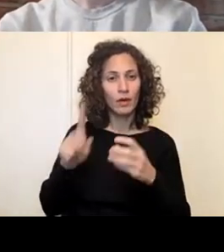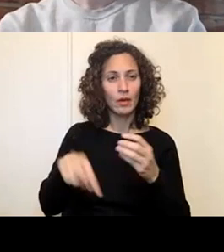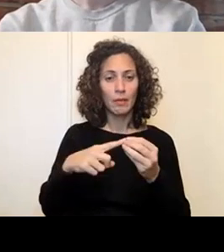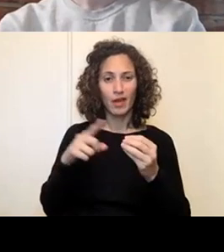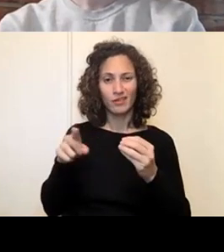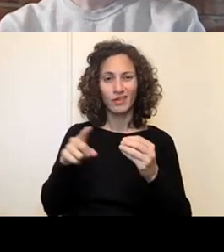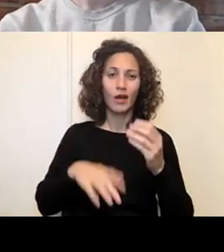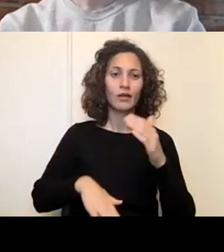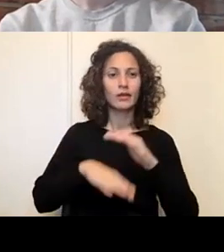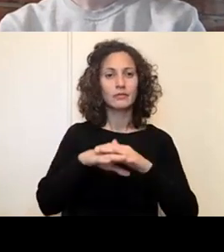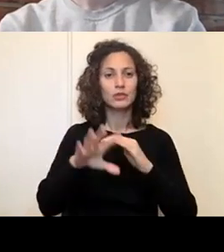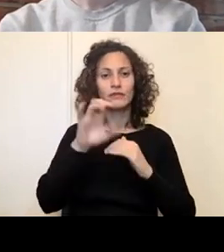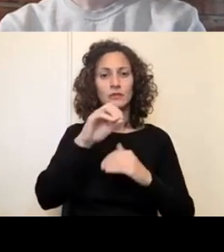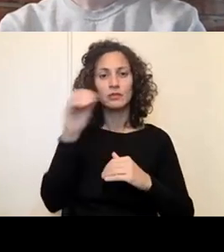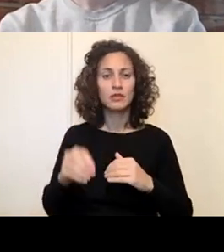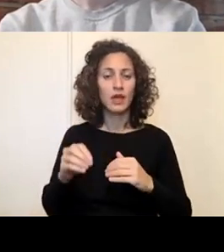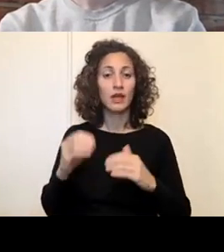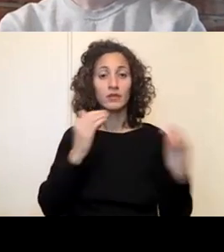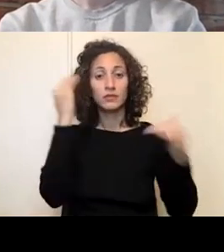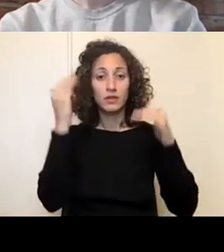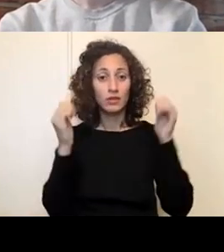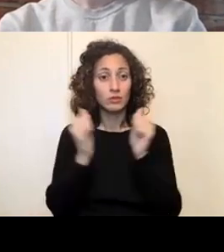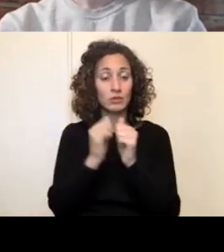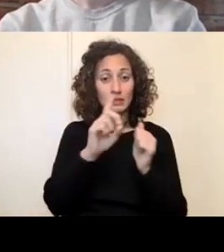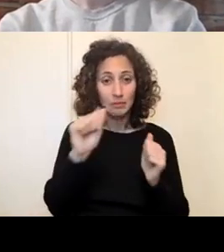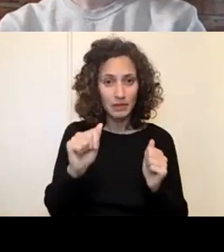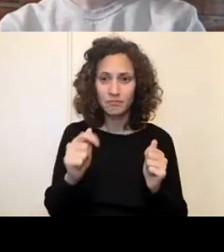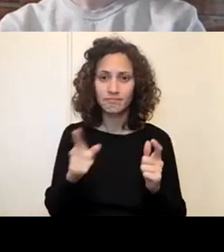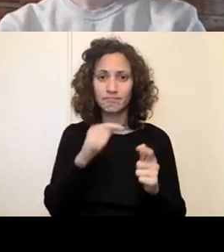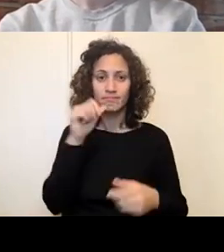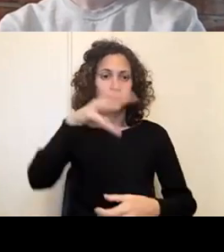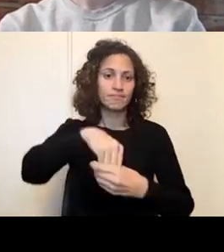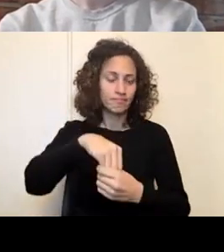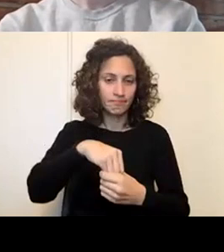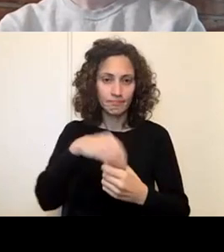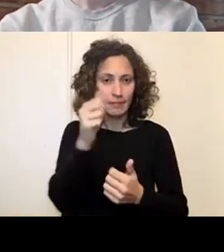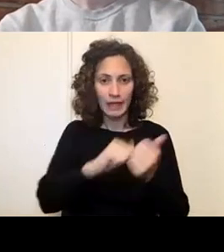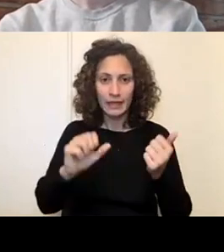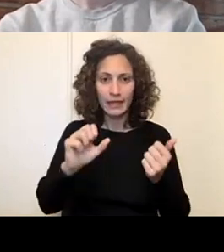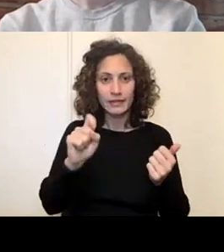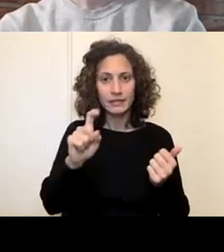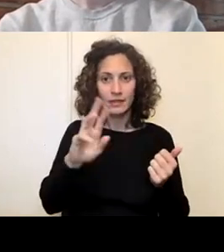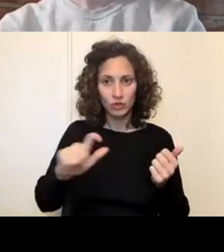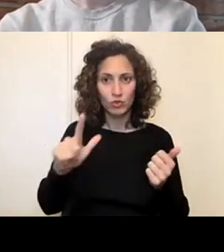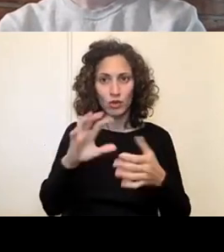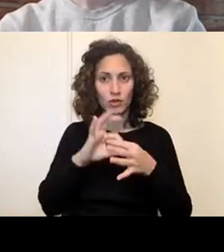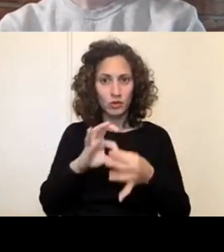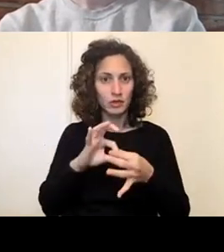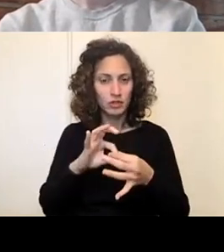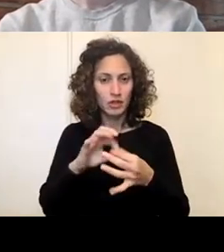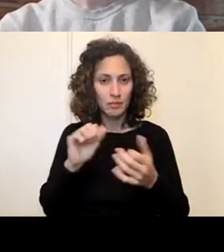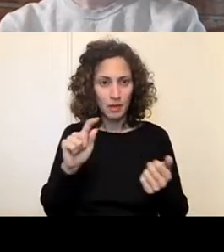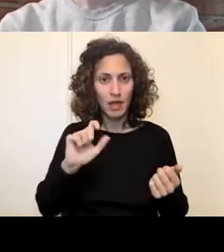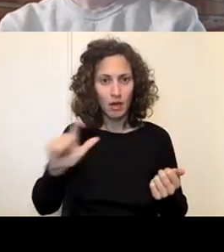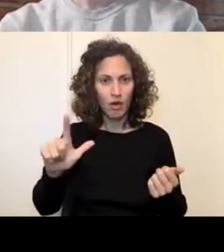50% of adults with disabilities are not in any sexual relationship at all. I really want to know more about